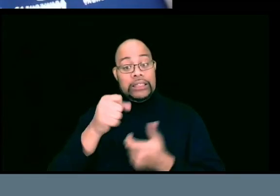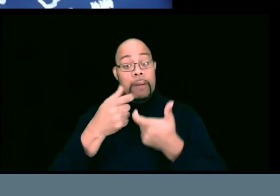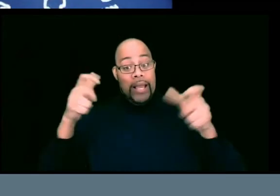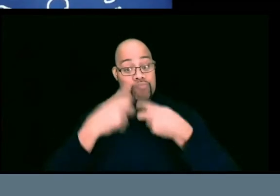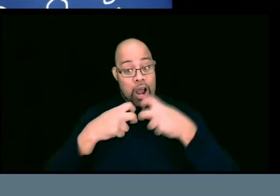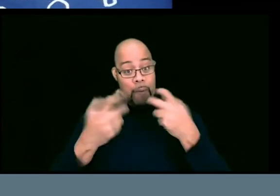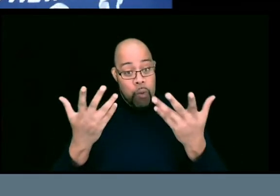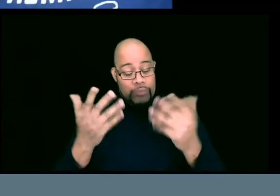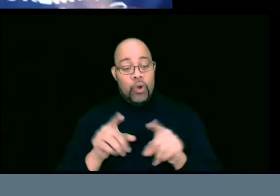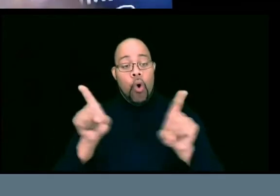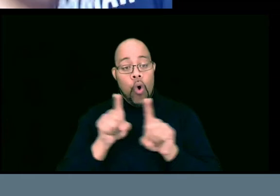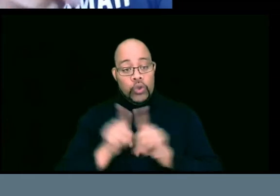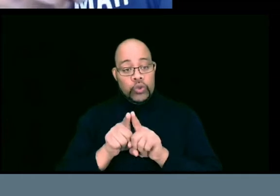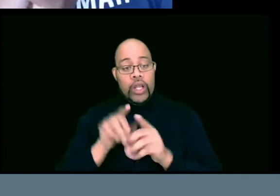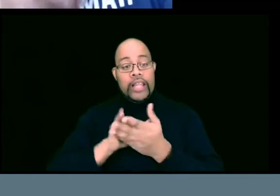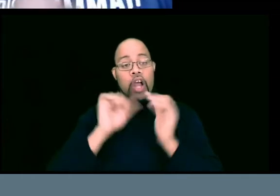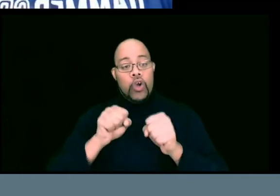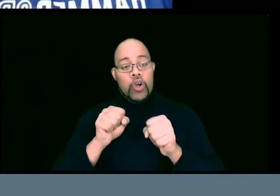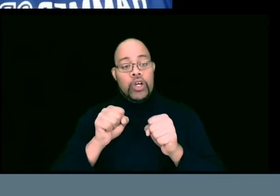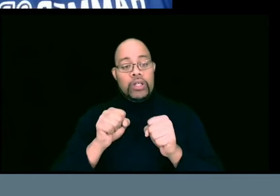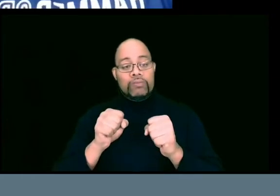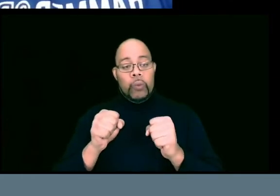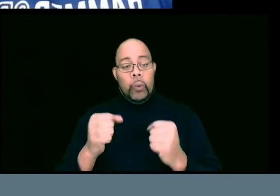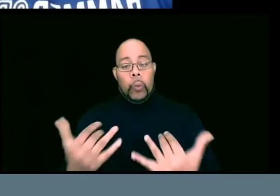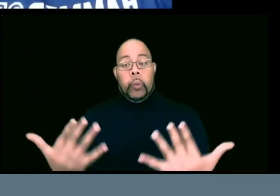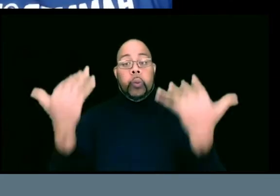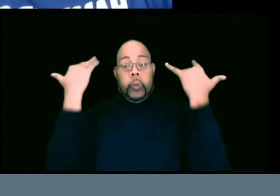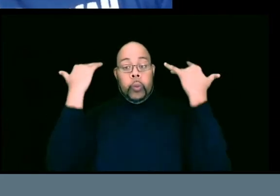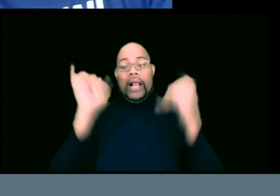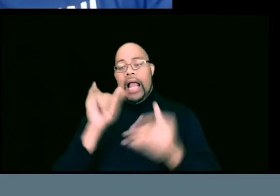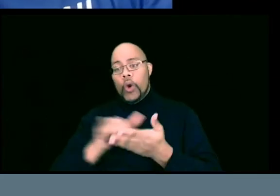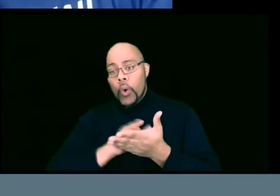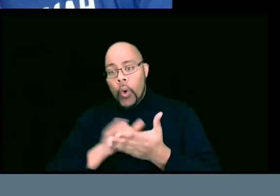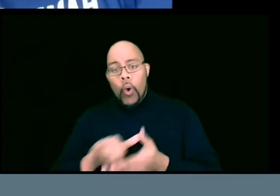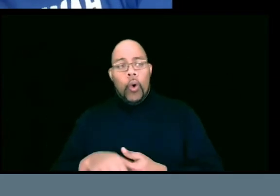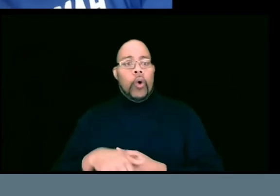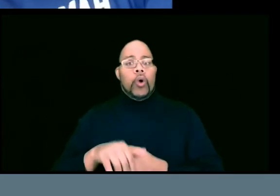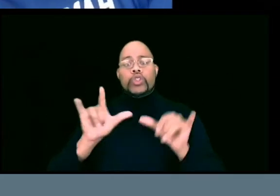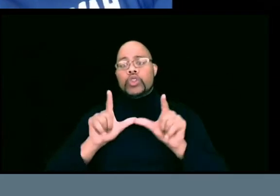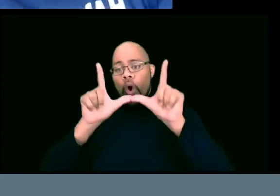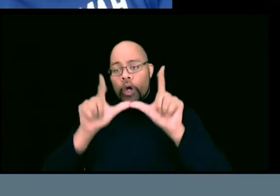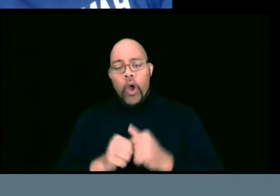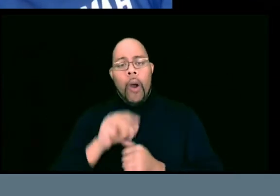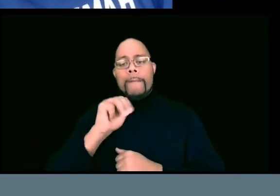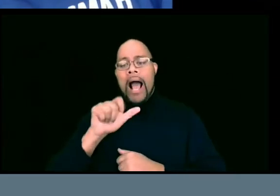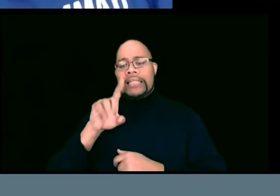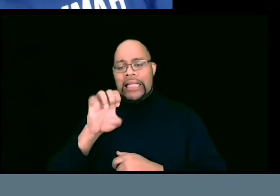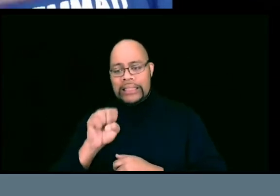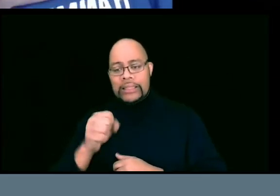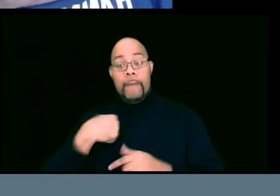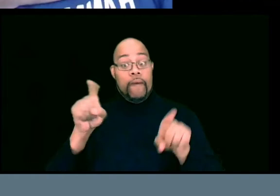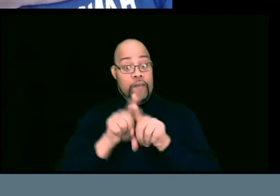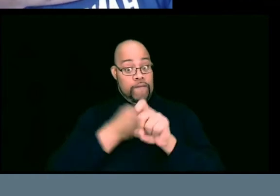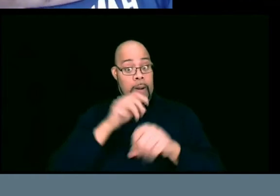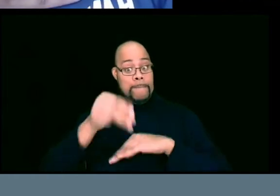yes, the biggest problem with this is also the fact that it could inundate major low-lying cities like New York, Miami, Tokyo, and